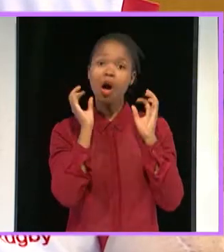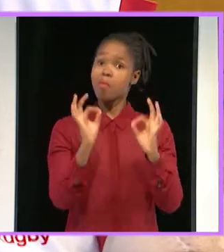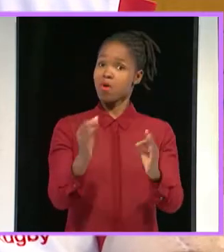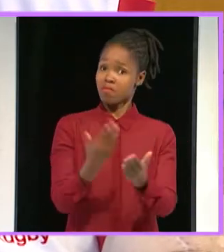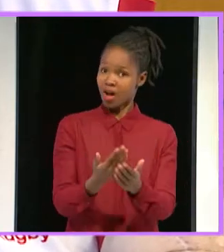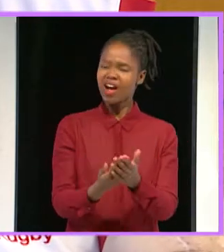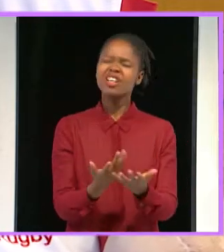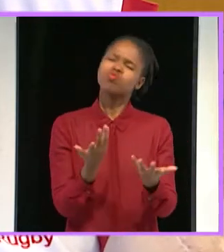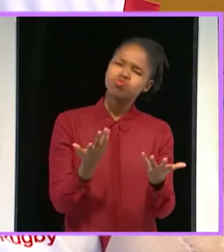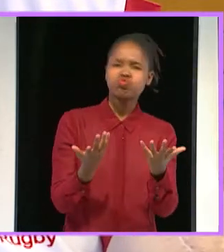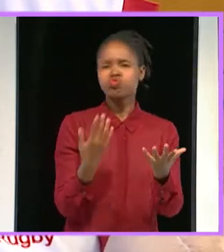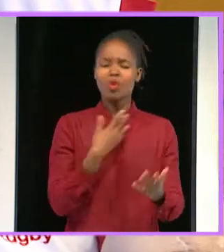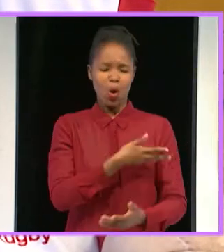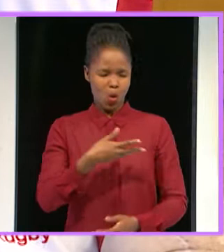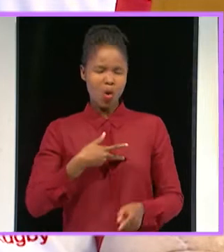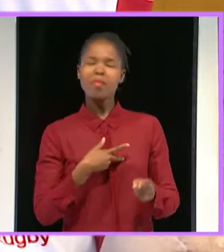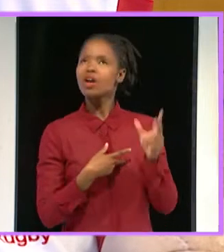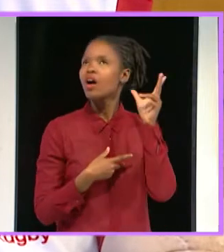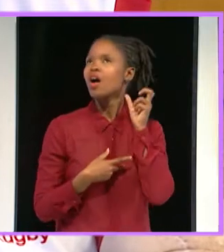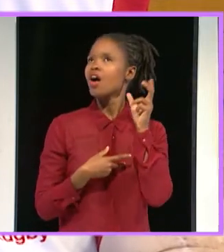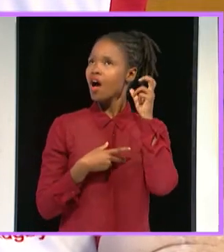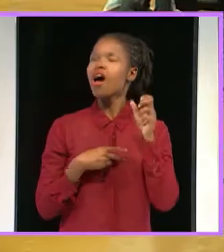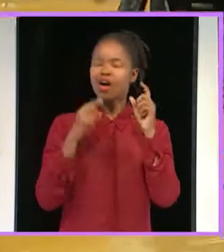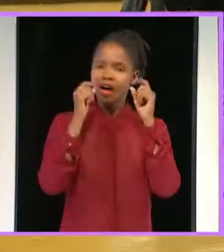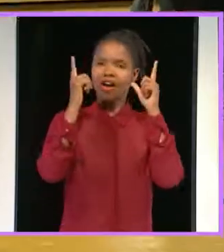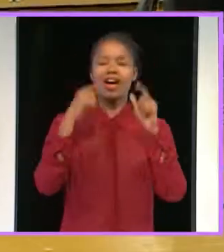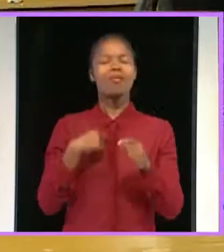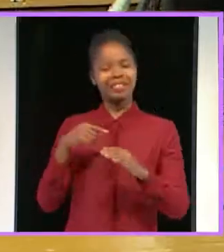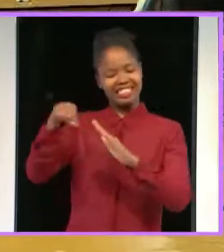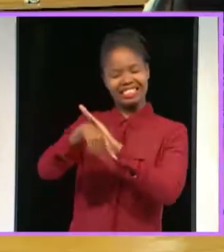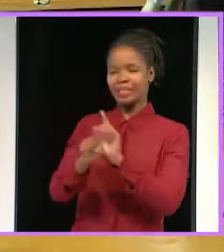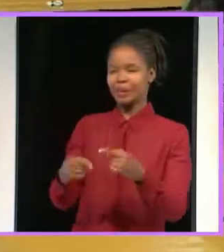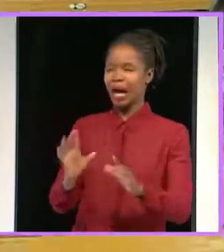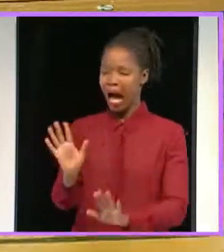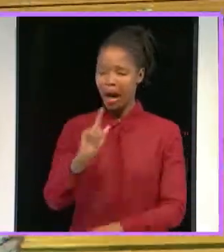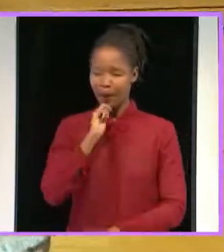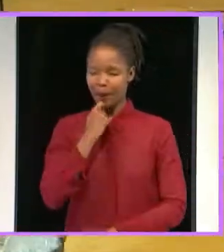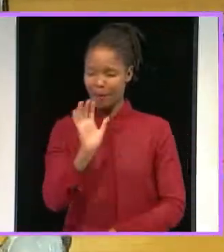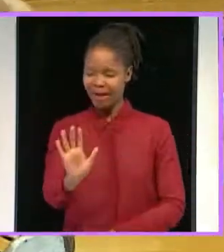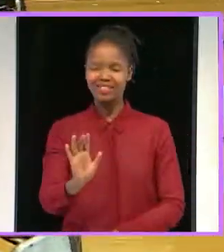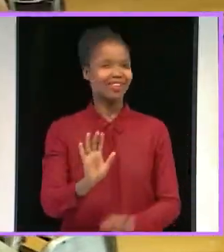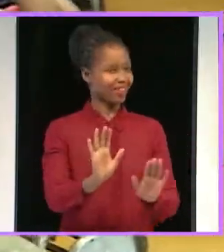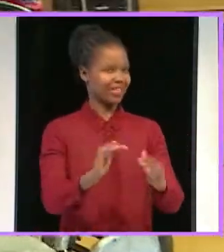sort of listened to the female voice, but yeah, you can't say that too much. No, you shouldn't. So